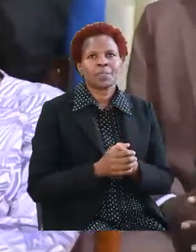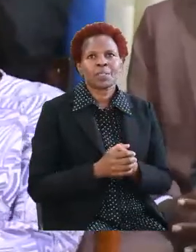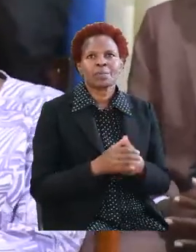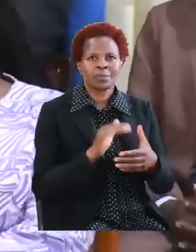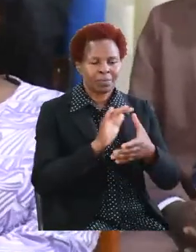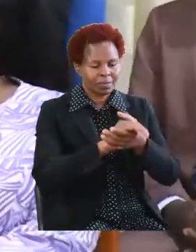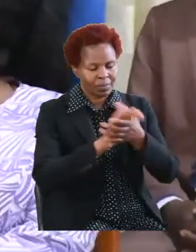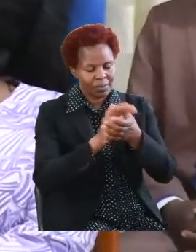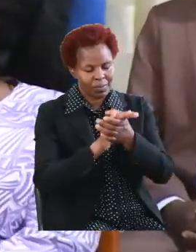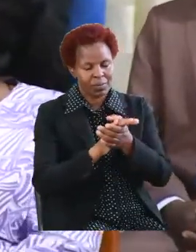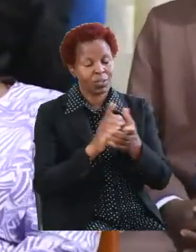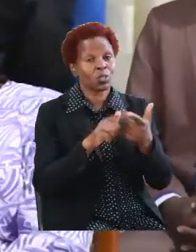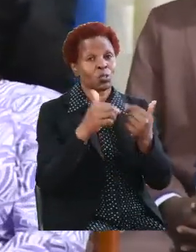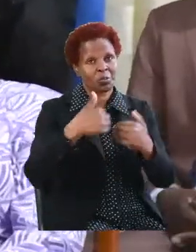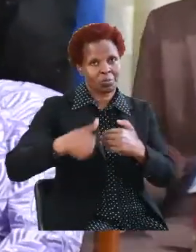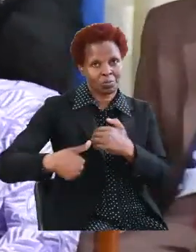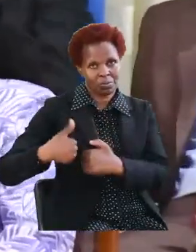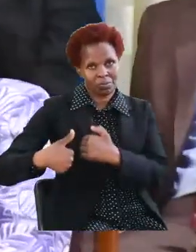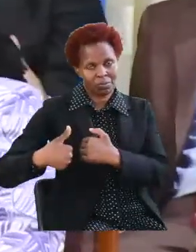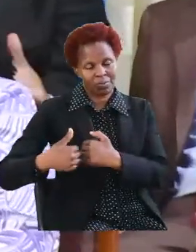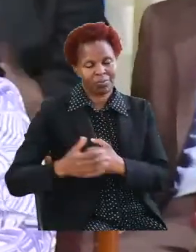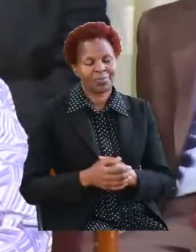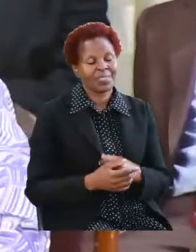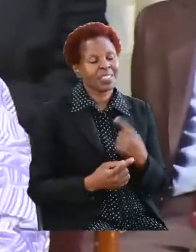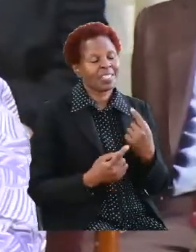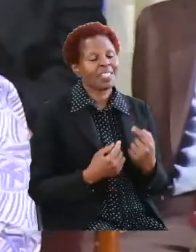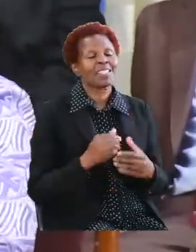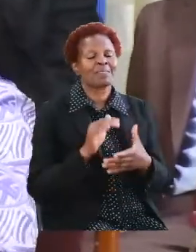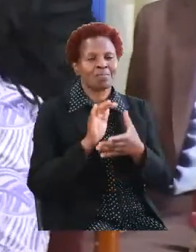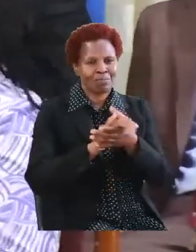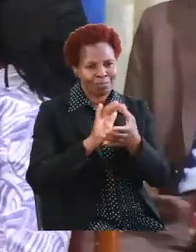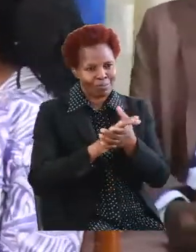hi to your neighbor, just say hi to them.